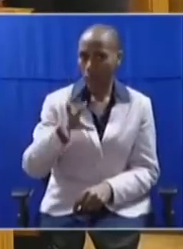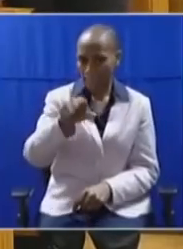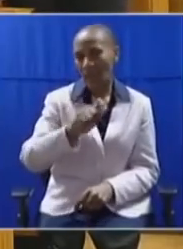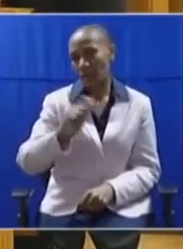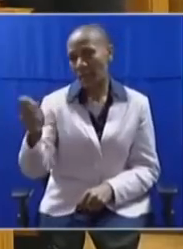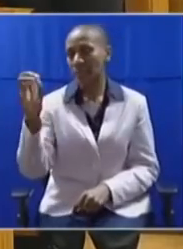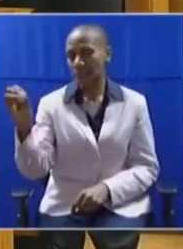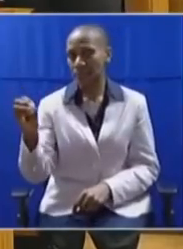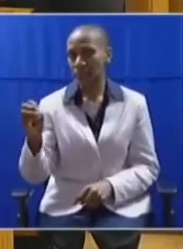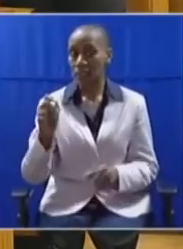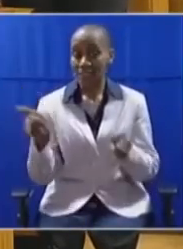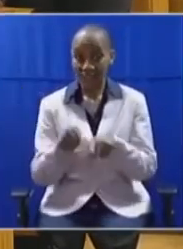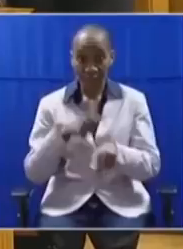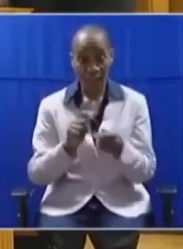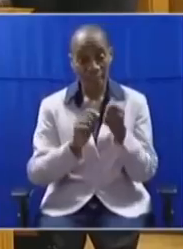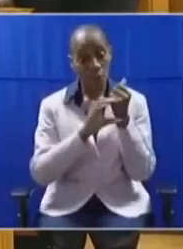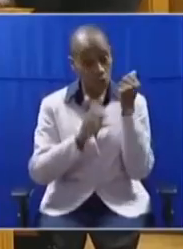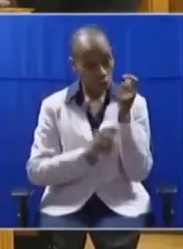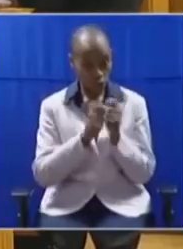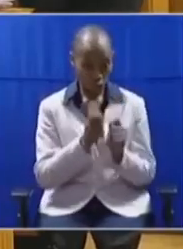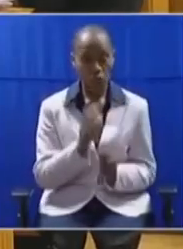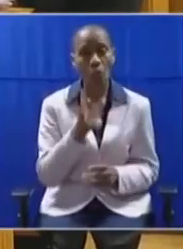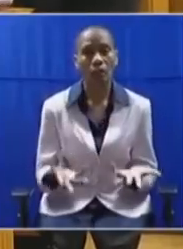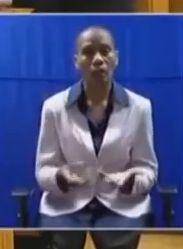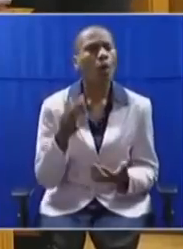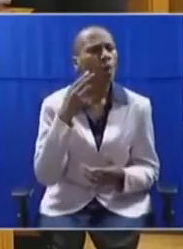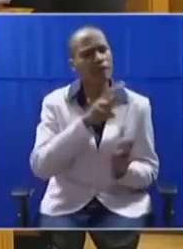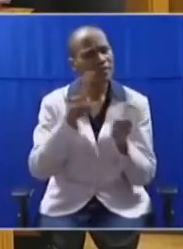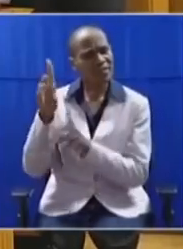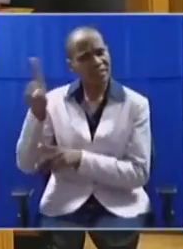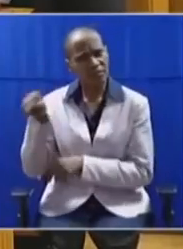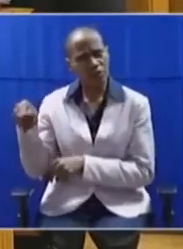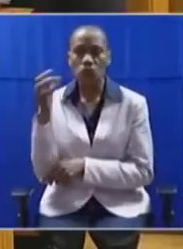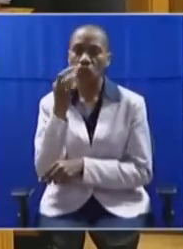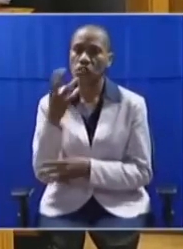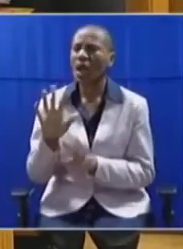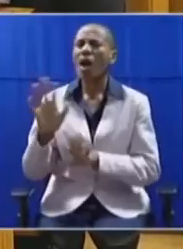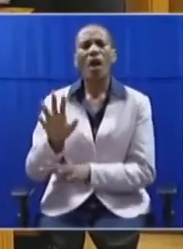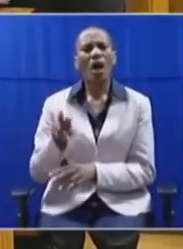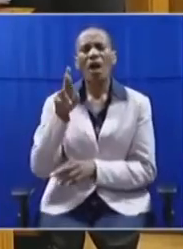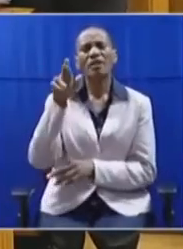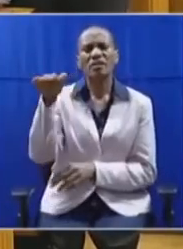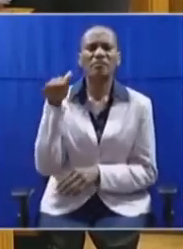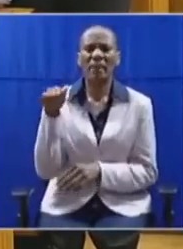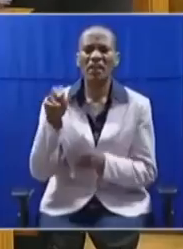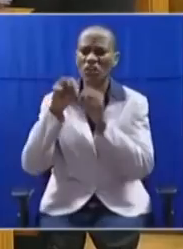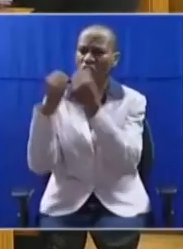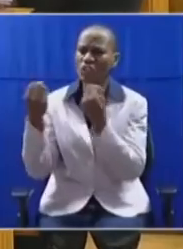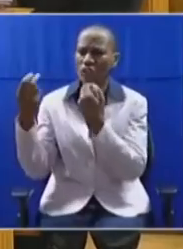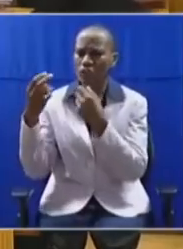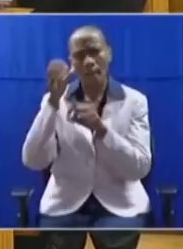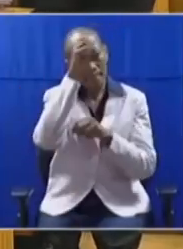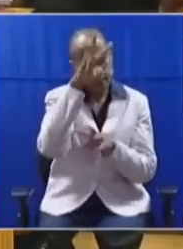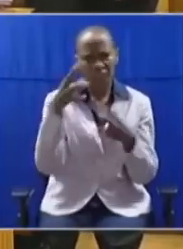constitution. You go to Davos, you tell the people there that in fact, no, you are not going to nationalize the Reserve Bank, you are not going to nationalize mine,